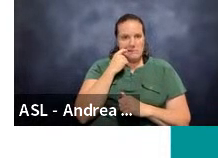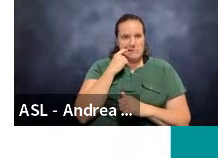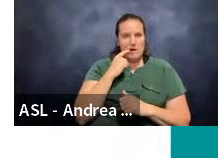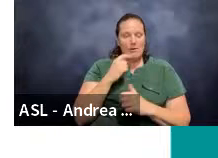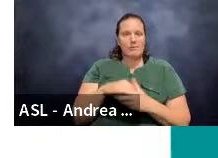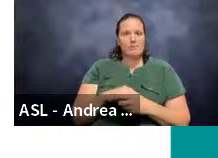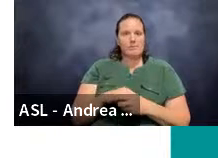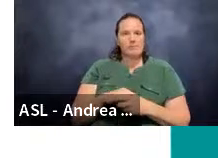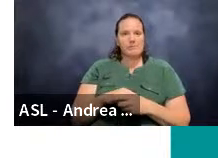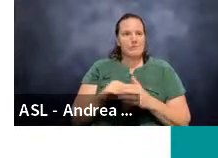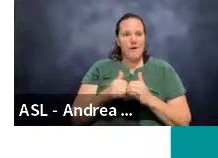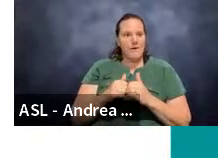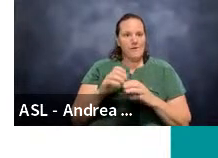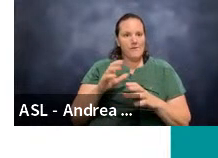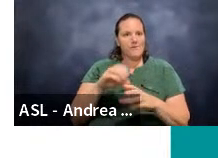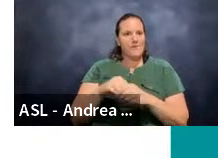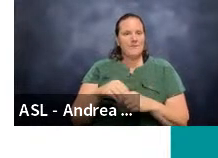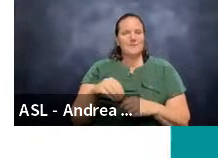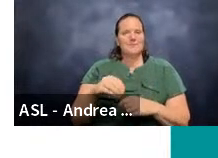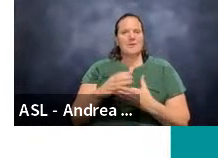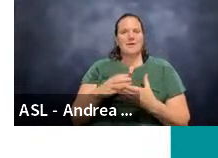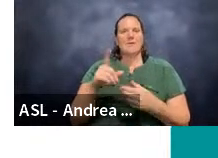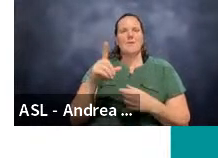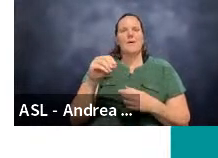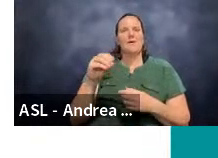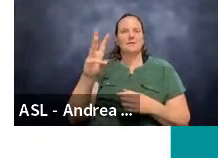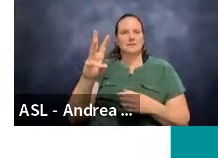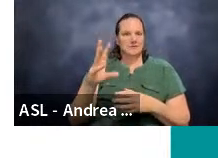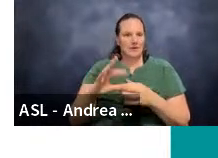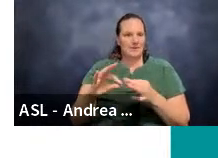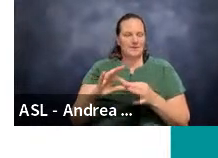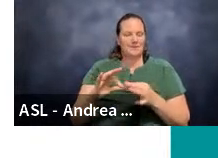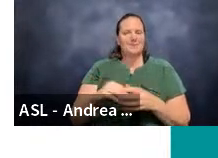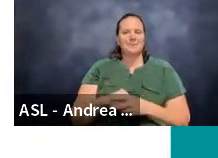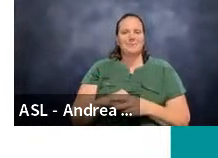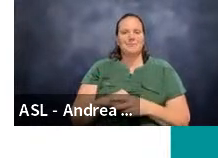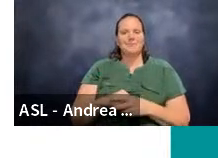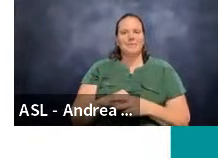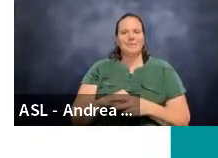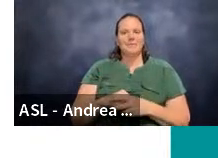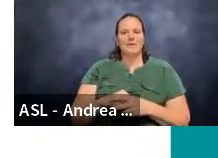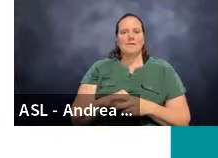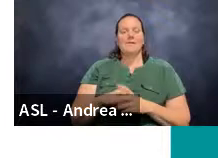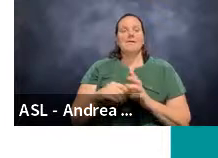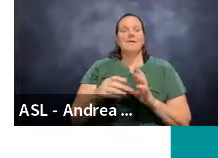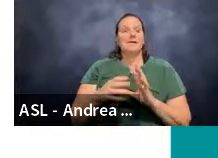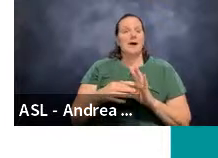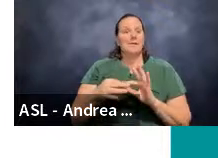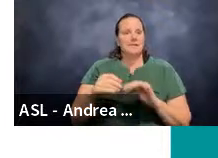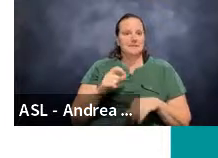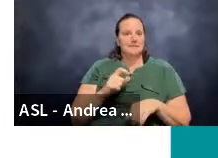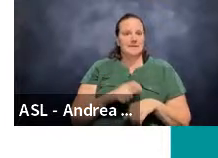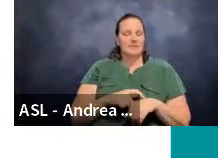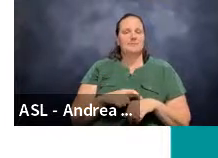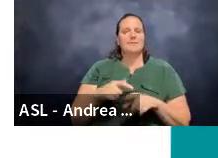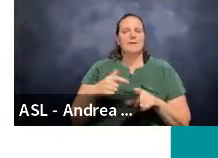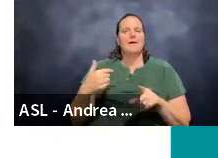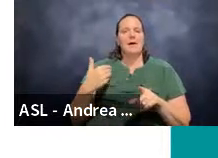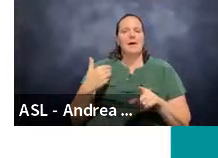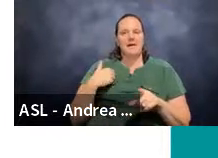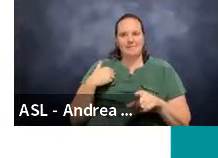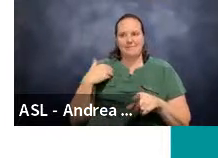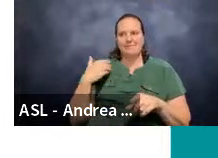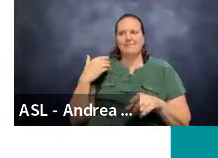So how to participate in the Section 106 comment period. So as noted, the comment period will be held in